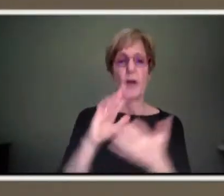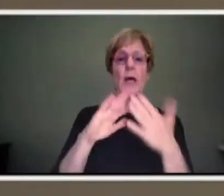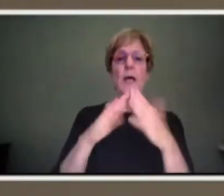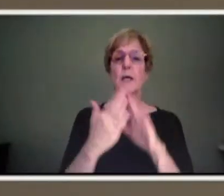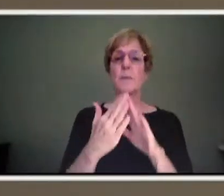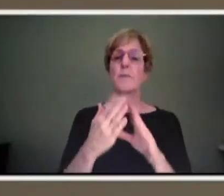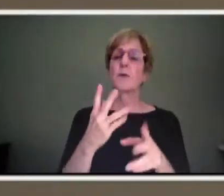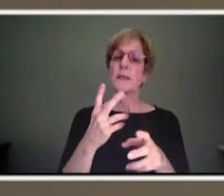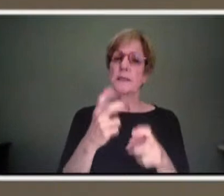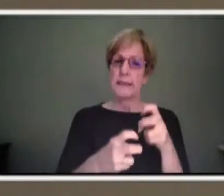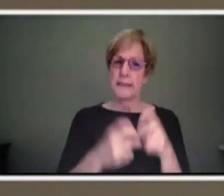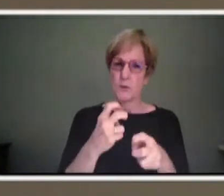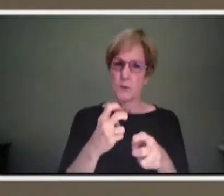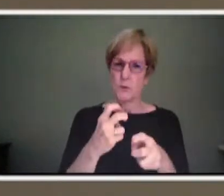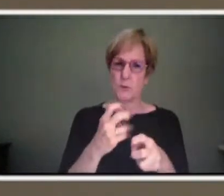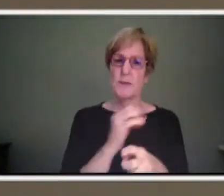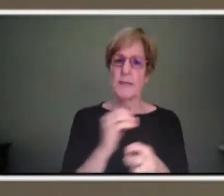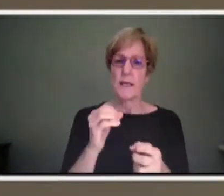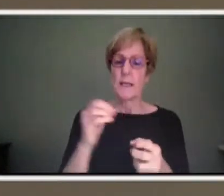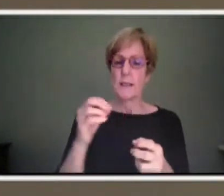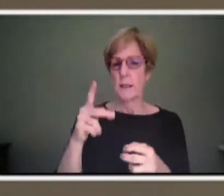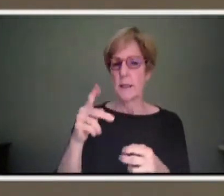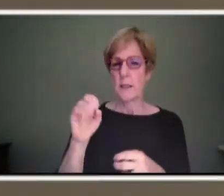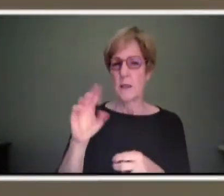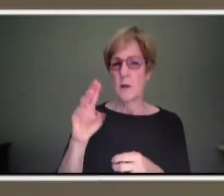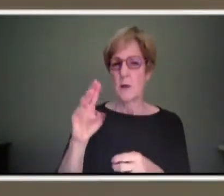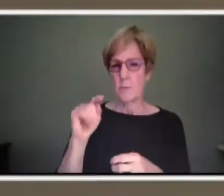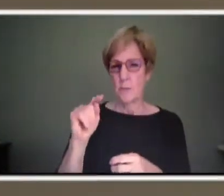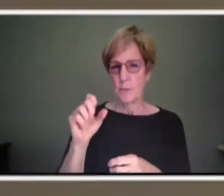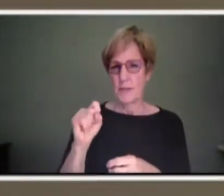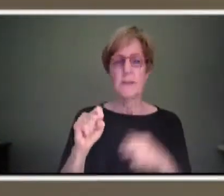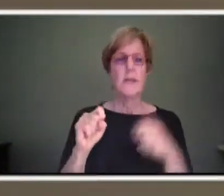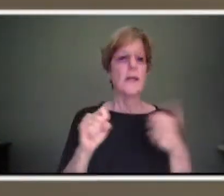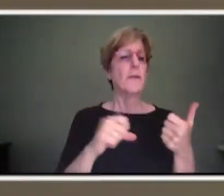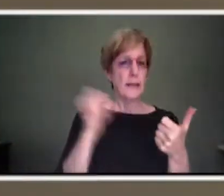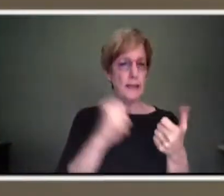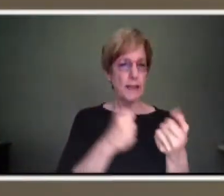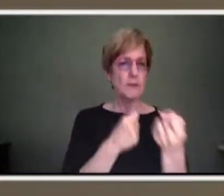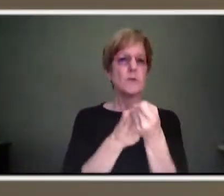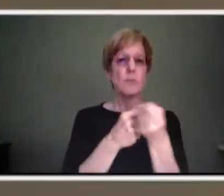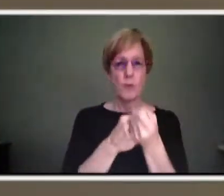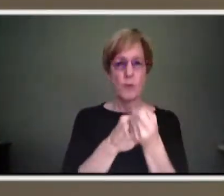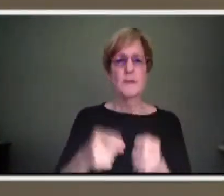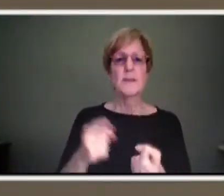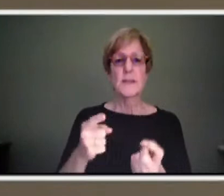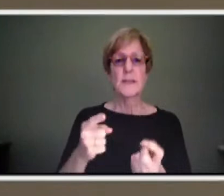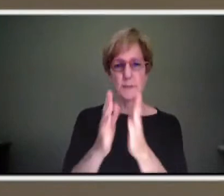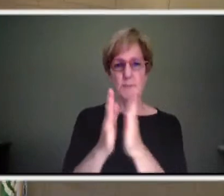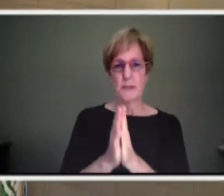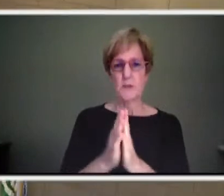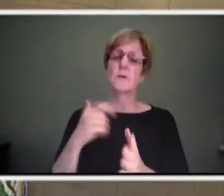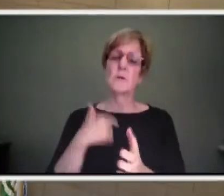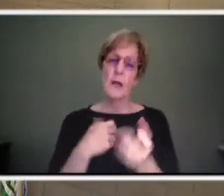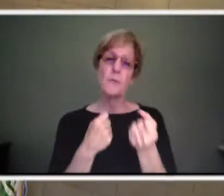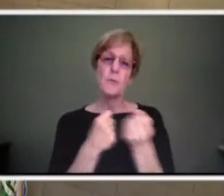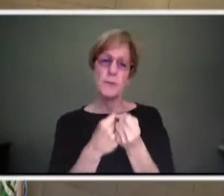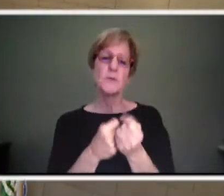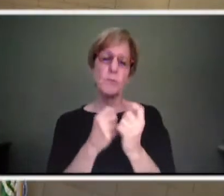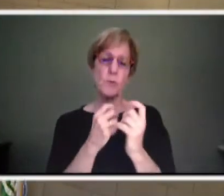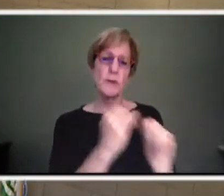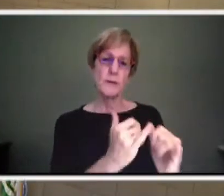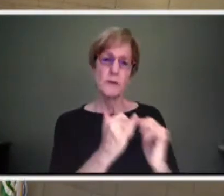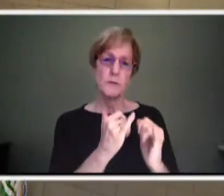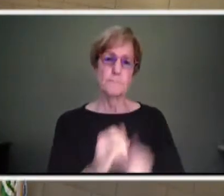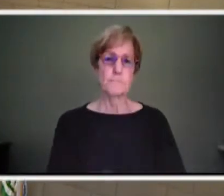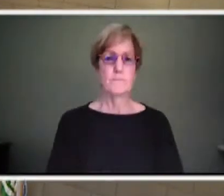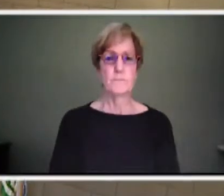addressed in permitting. So the district representative does support this petition, and I will be supporting that as well. Thank you. Thank you